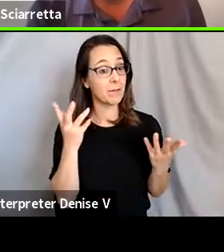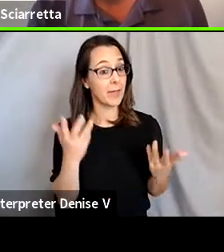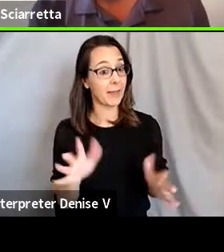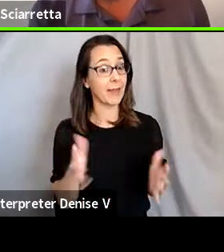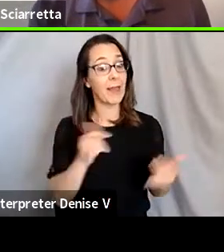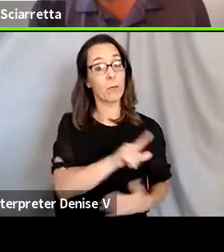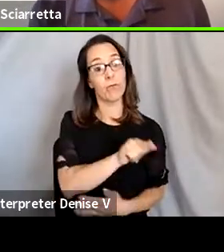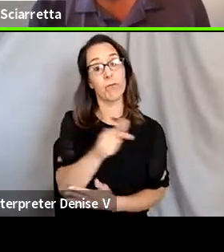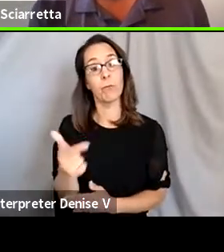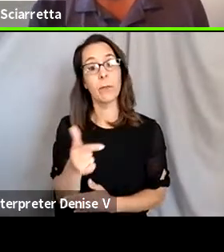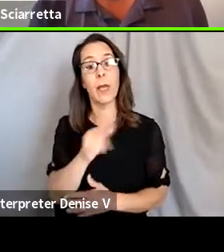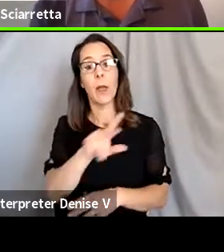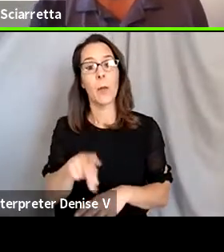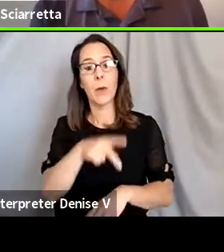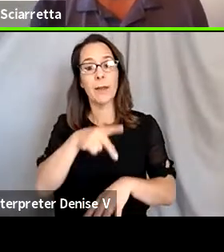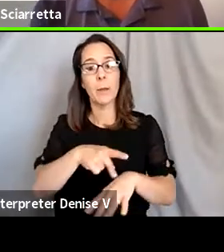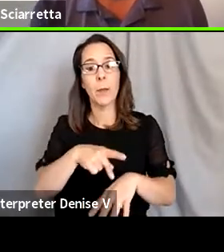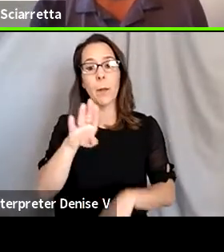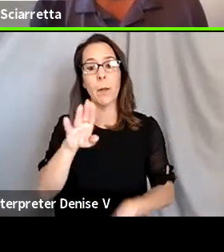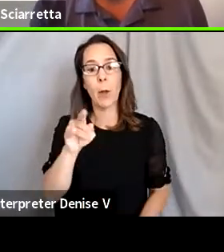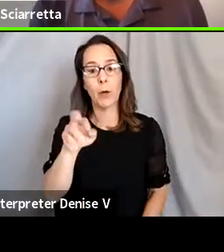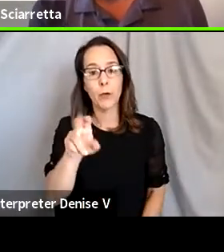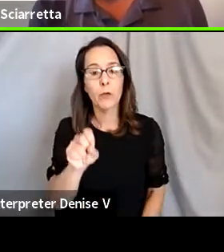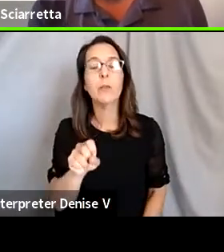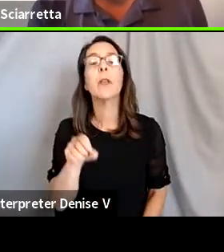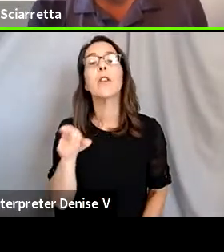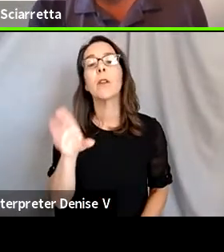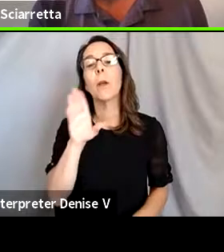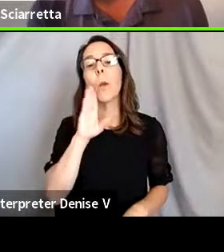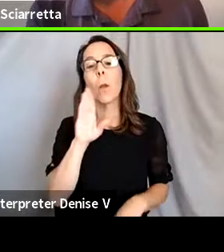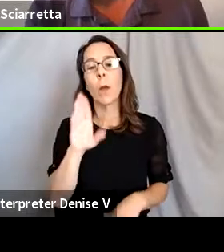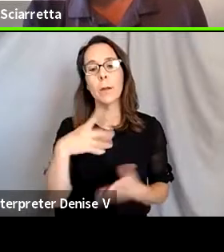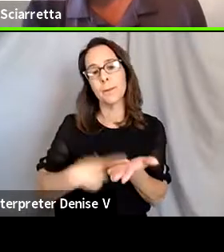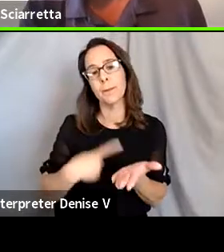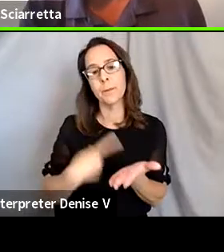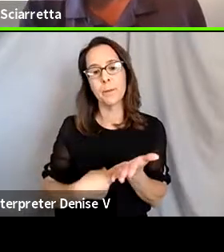Principal Bowders, and she's going to talk about